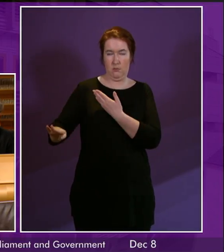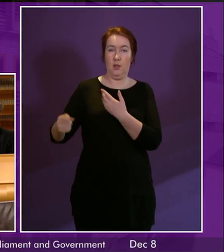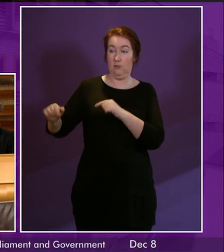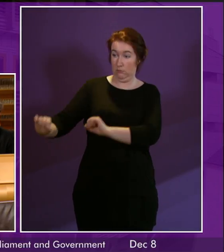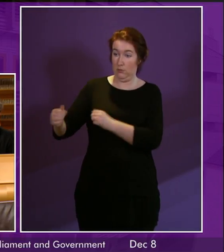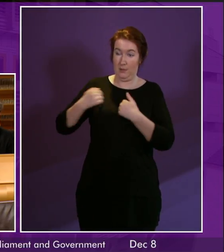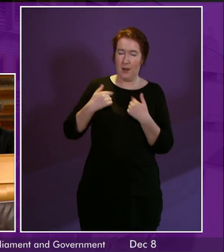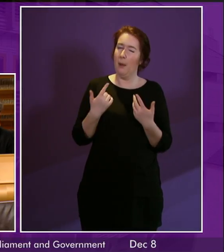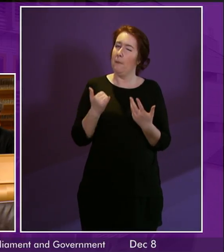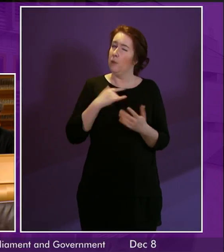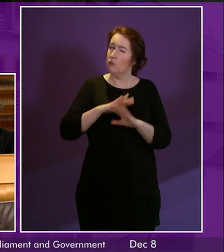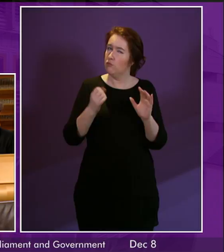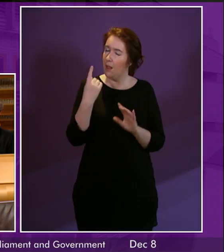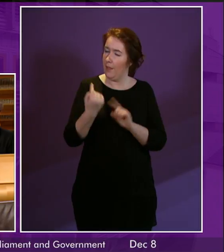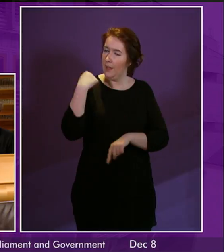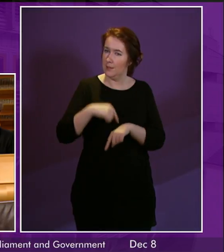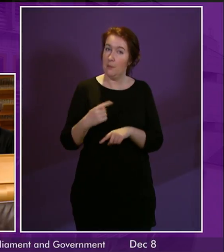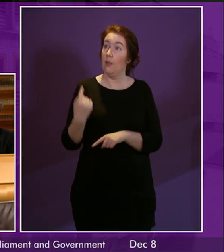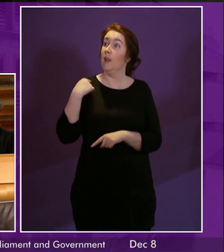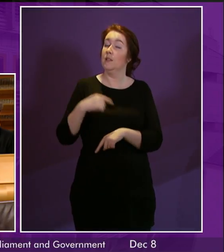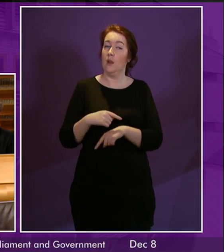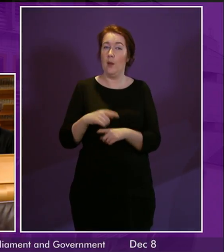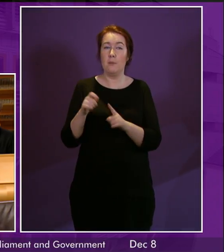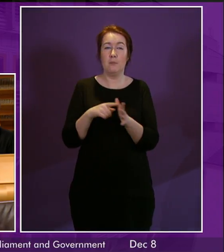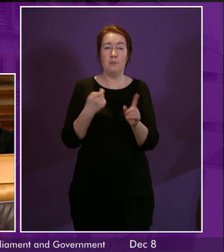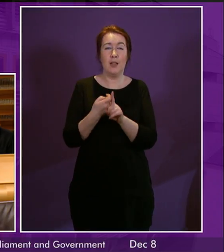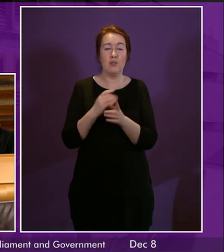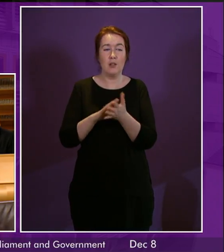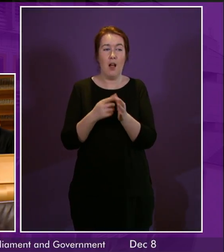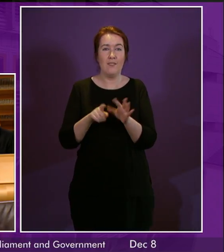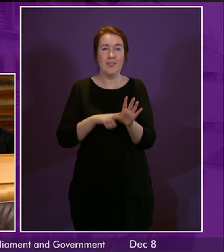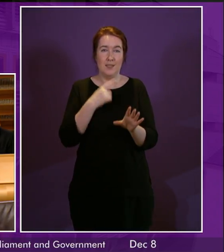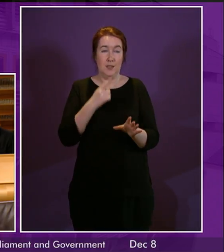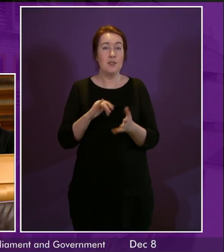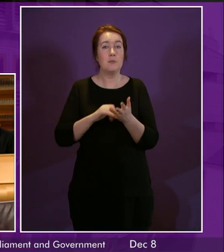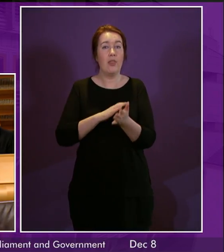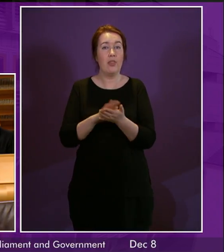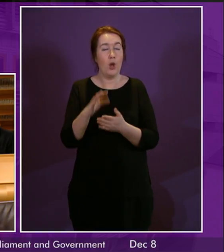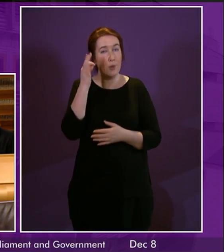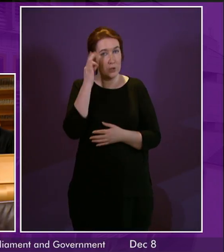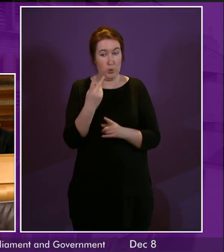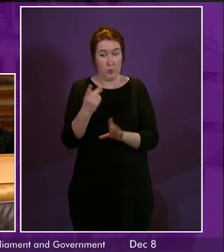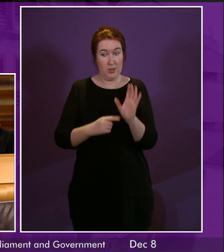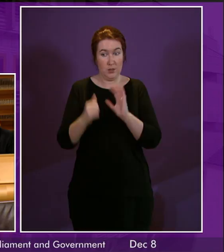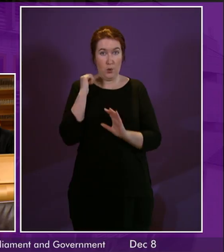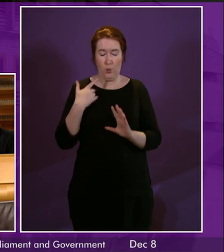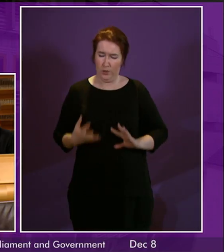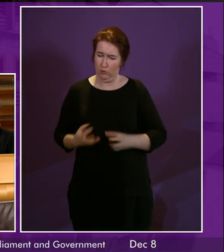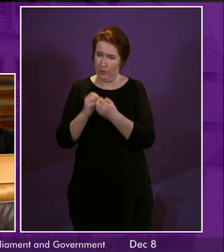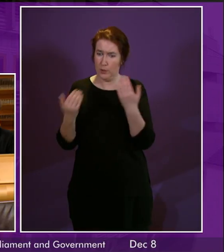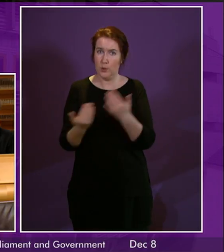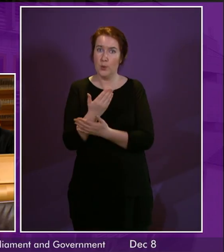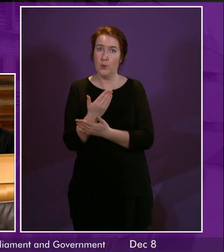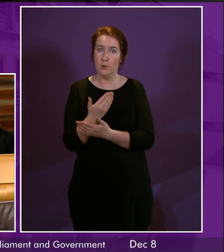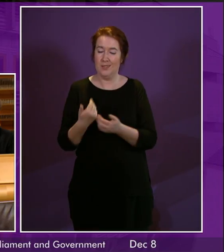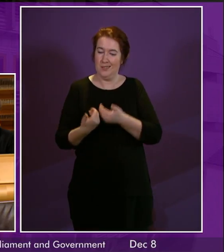quite realise it at the time, in those heady days that Patrick Harvey just referred to of the Smith Commission 2 years ago, we created something new,